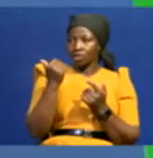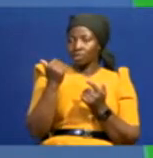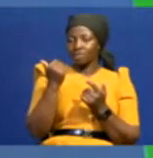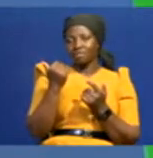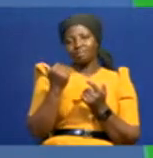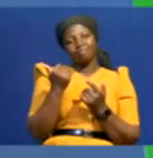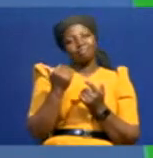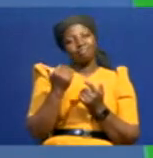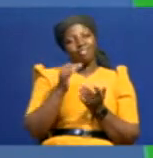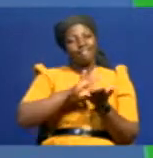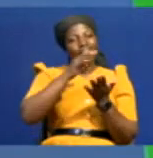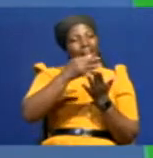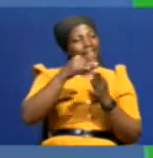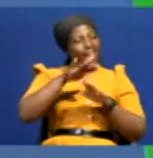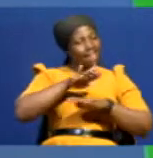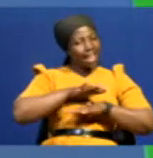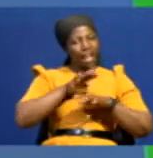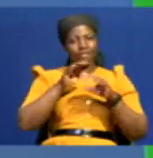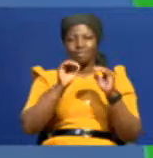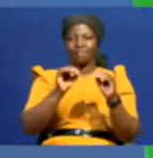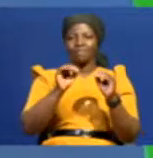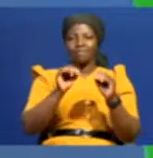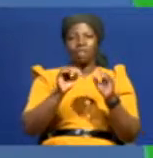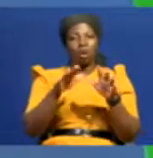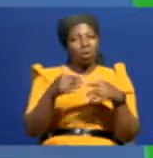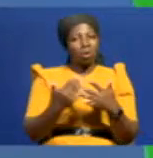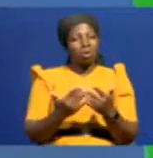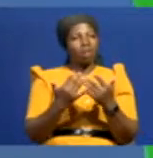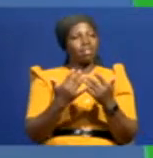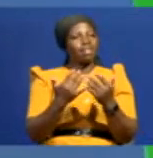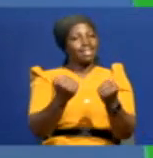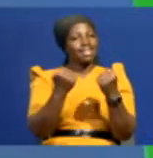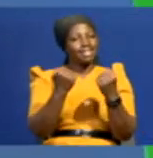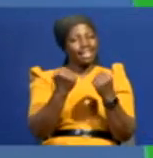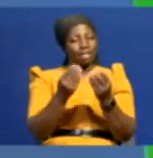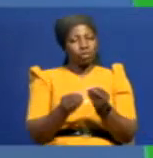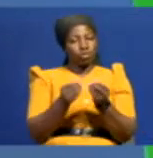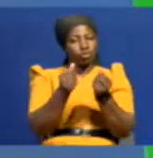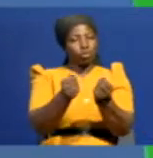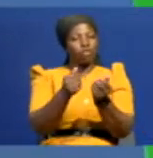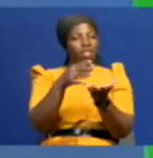insufficient funds, or rather say, the muscles to deal with this situation